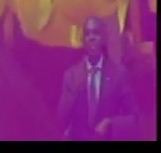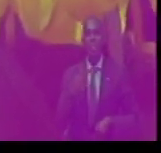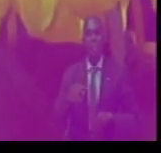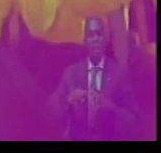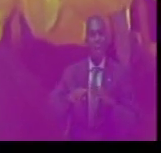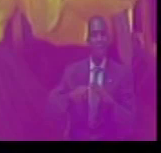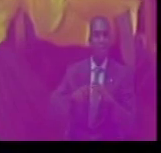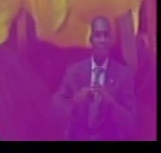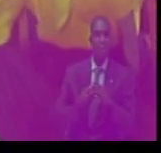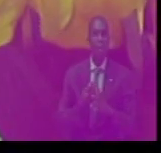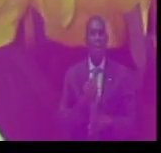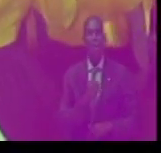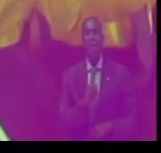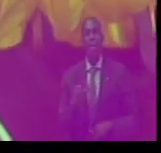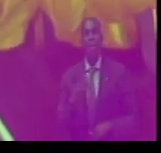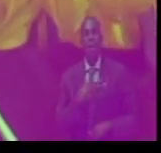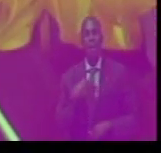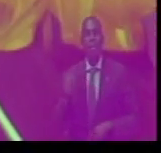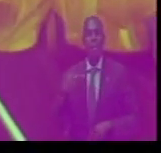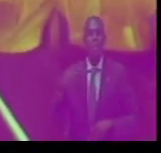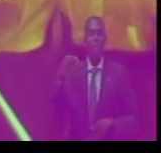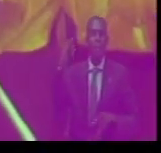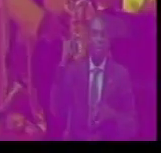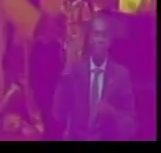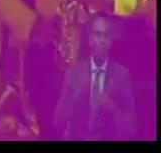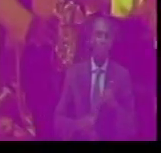Let's glorify the name of the Lord.